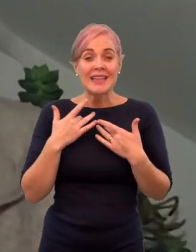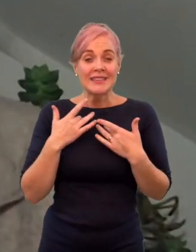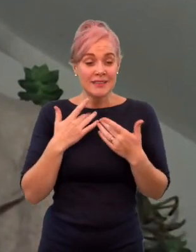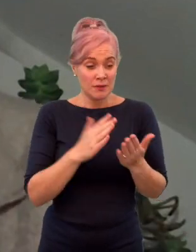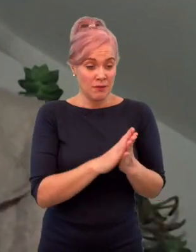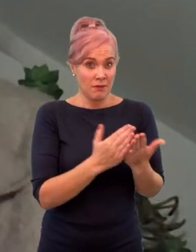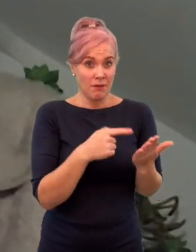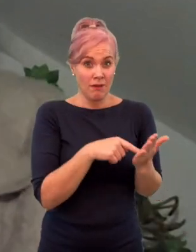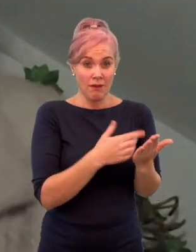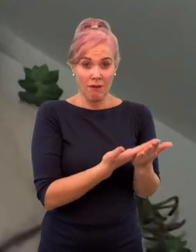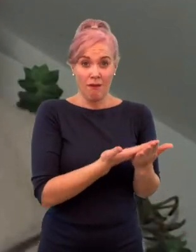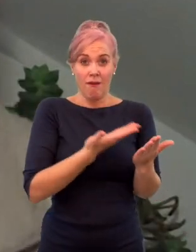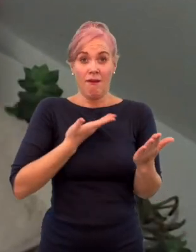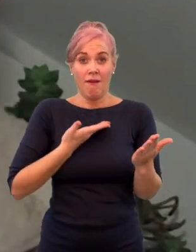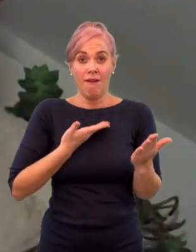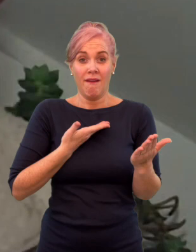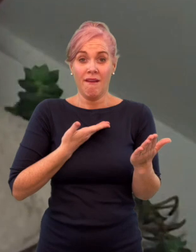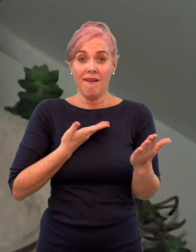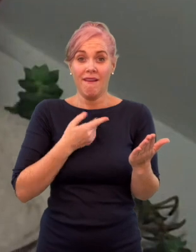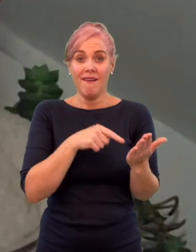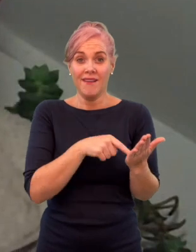languages and, um,